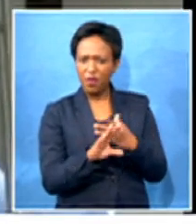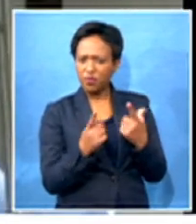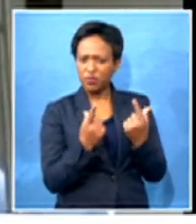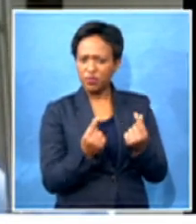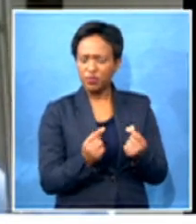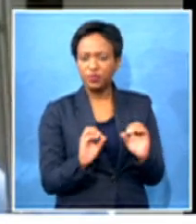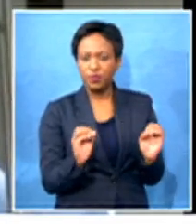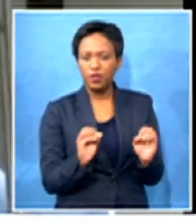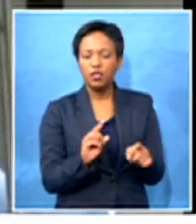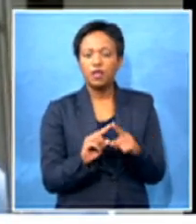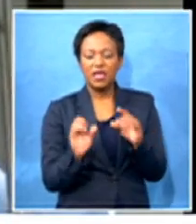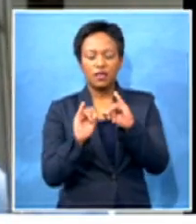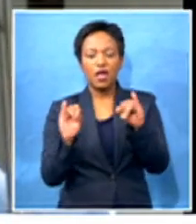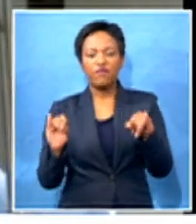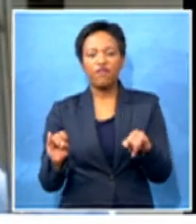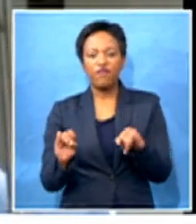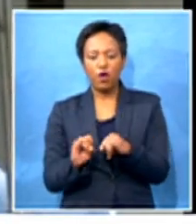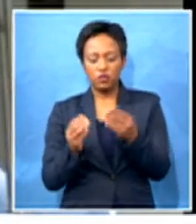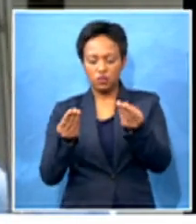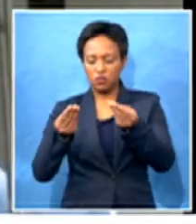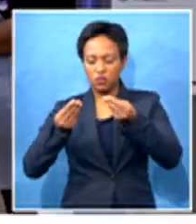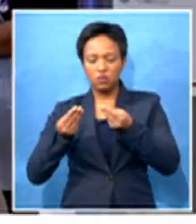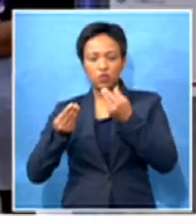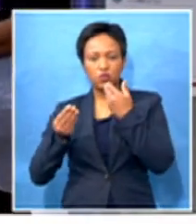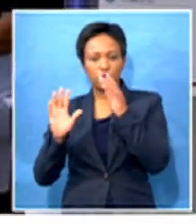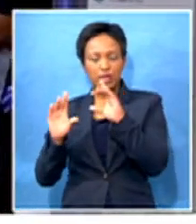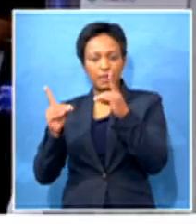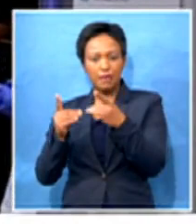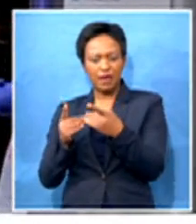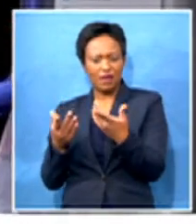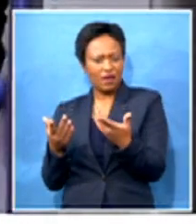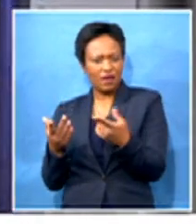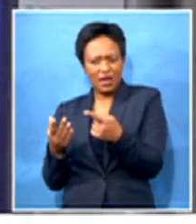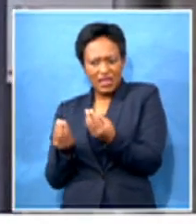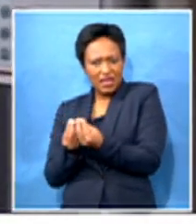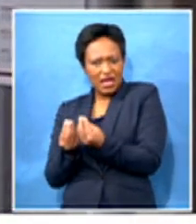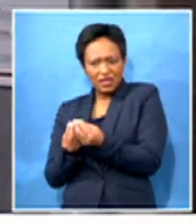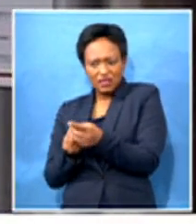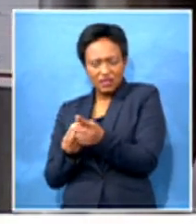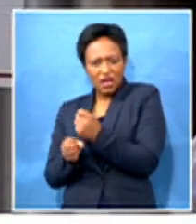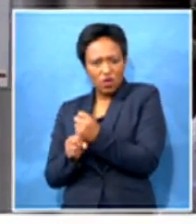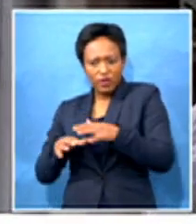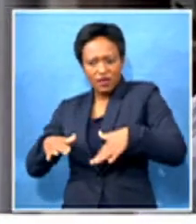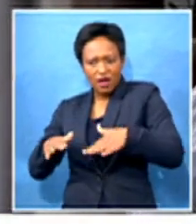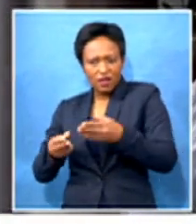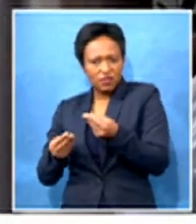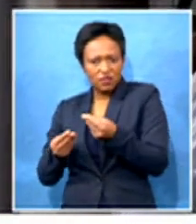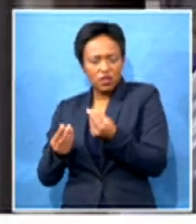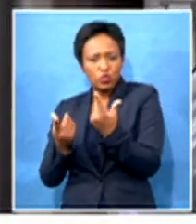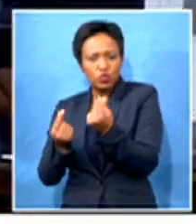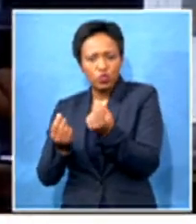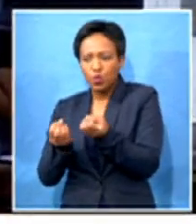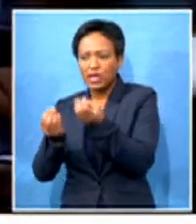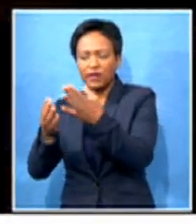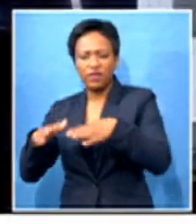the invoicing of the department of goods which were not delivered as yet. We said, how on earth can